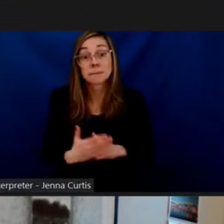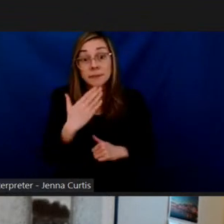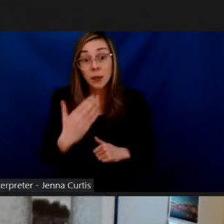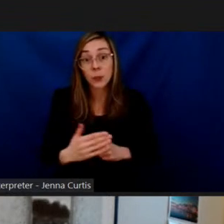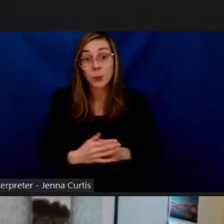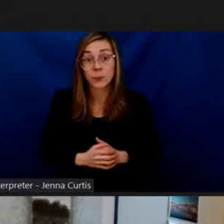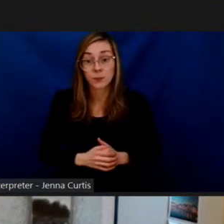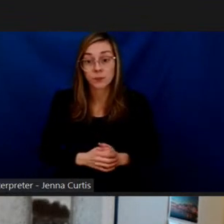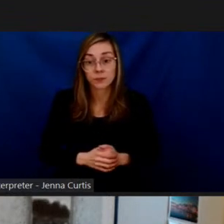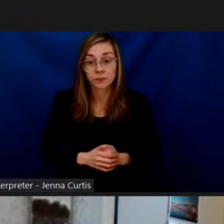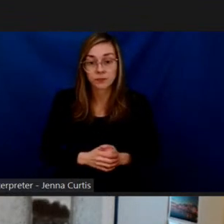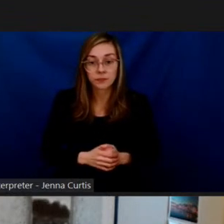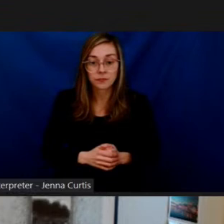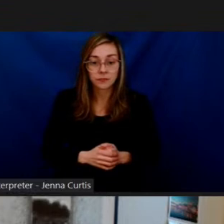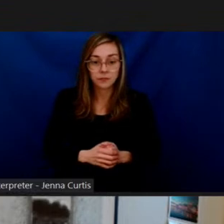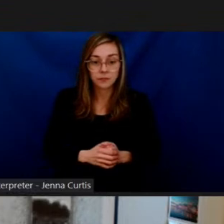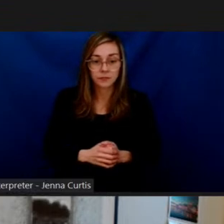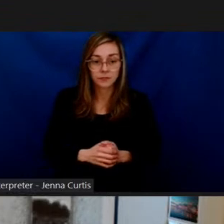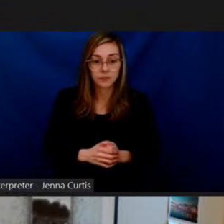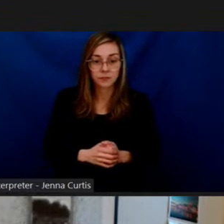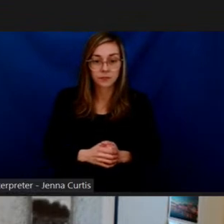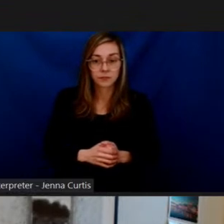much.